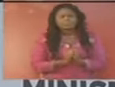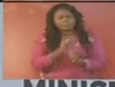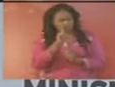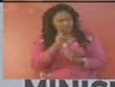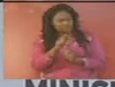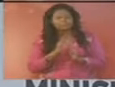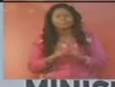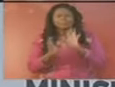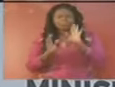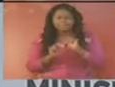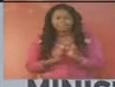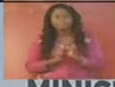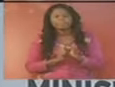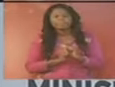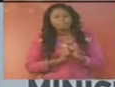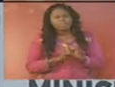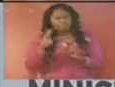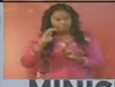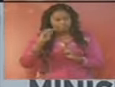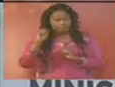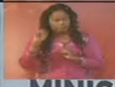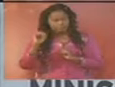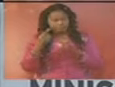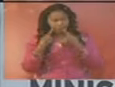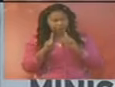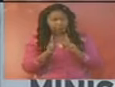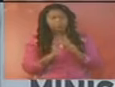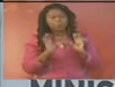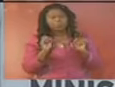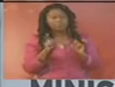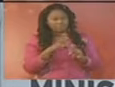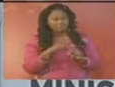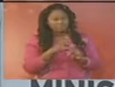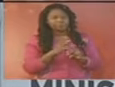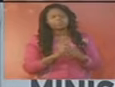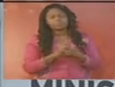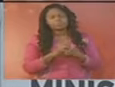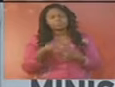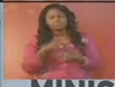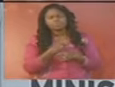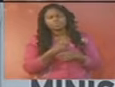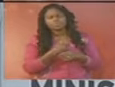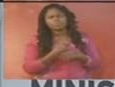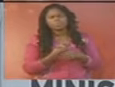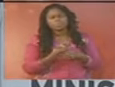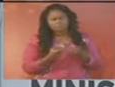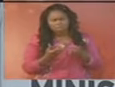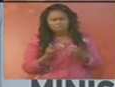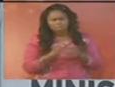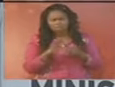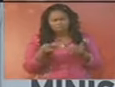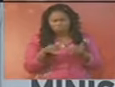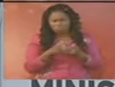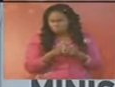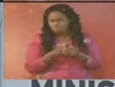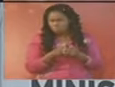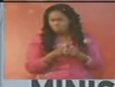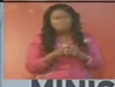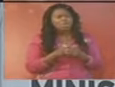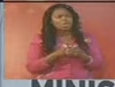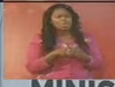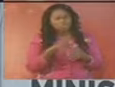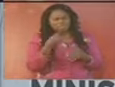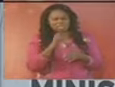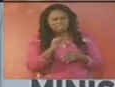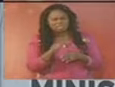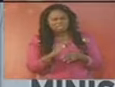prison. The numbers that we have gotten over the last few days, I don't know the total number. I know the CMOH had indicated to me there were 5 persons in the first instance from